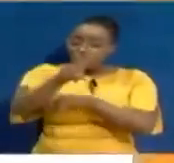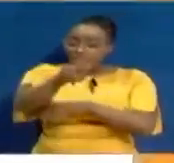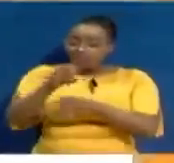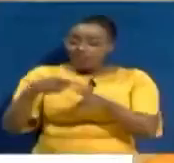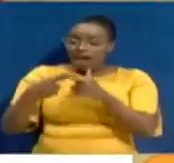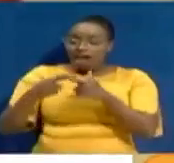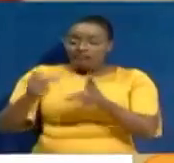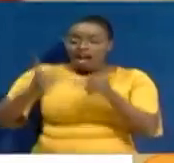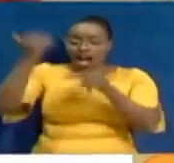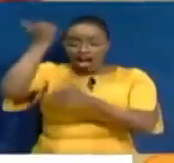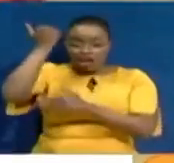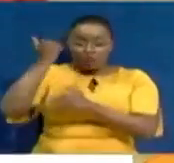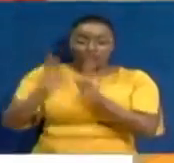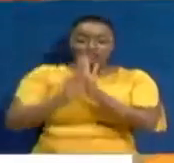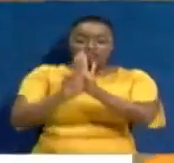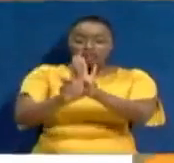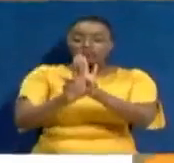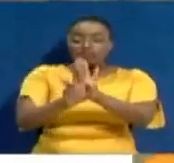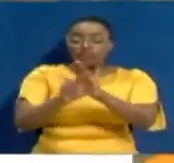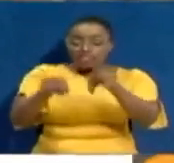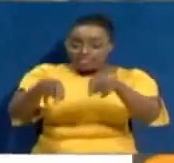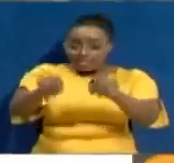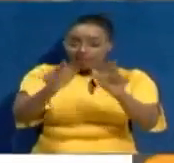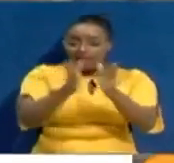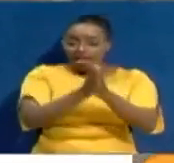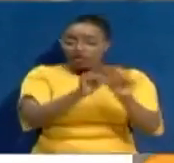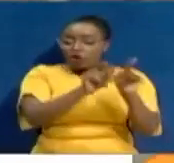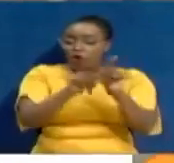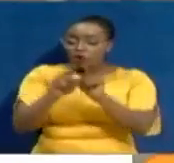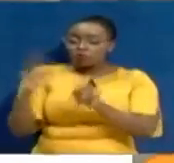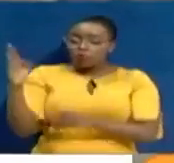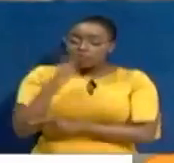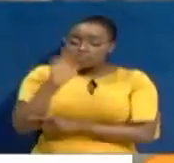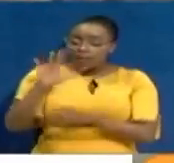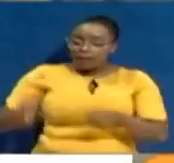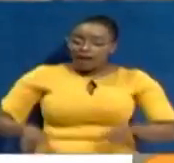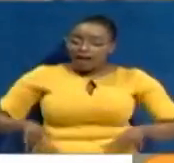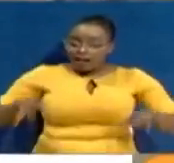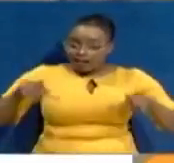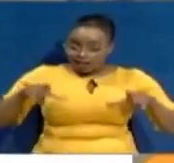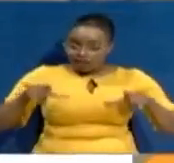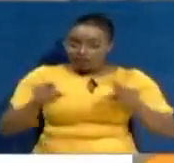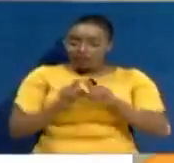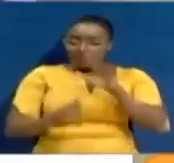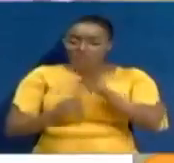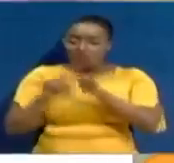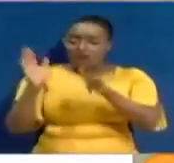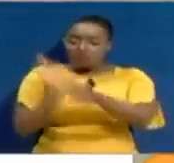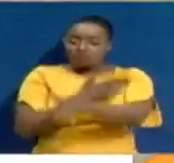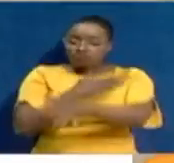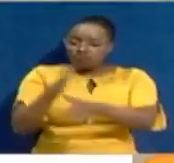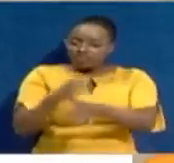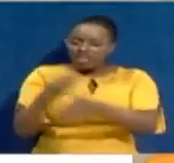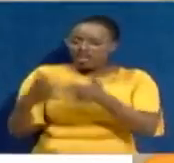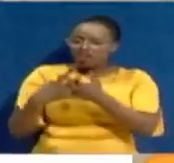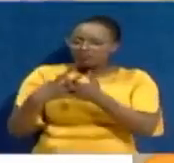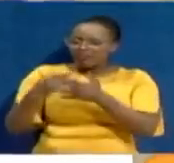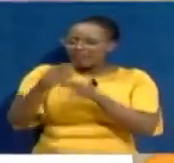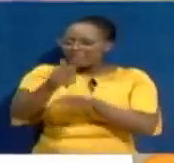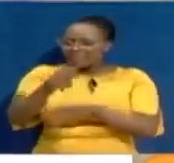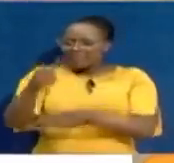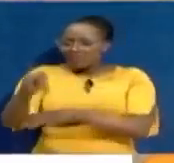at the High Court, where he represented himself and even risked his life in leading raids on music pirates in